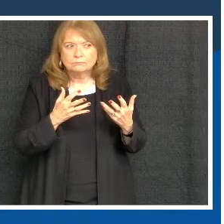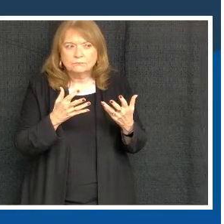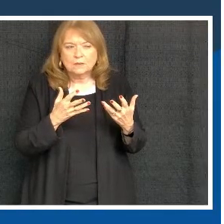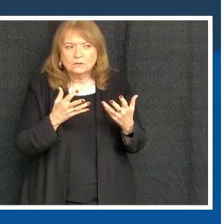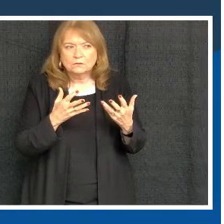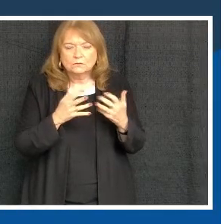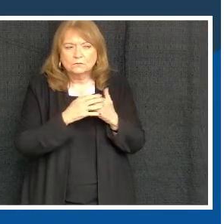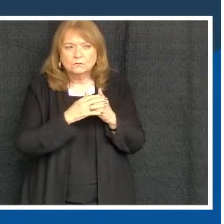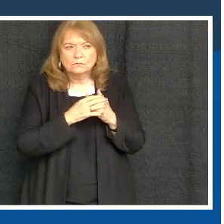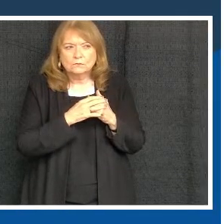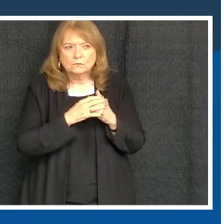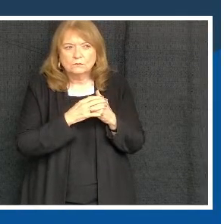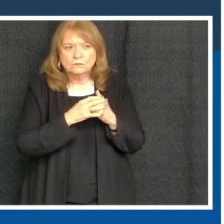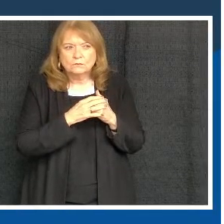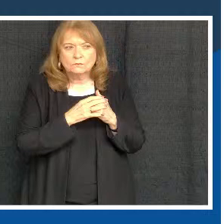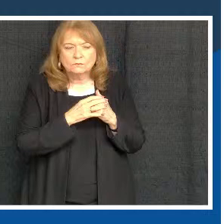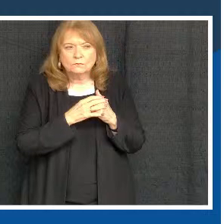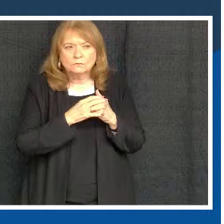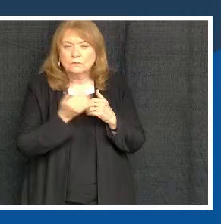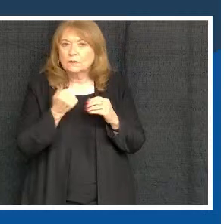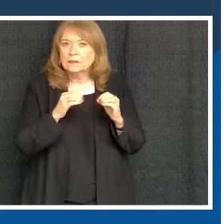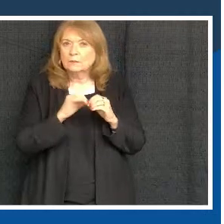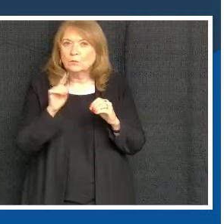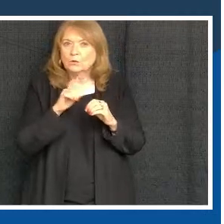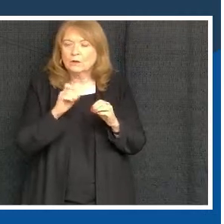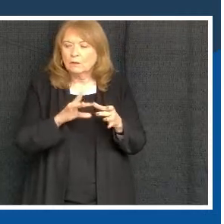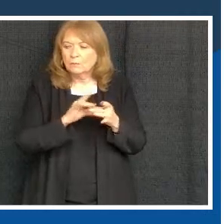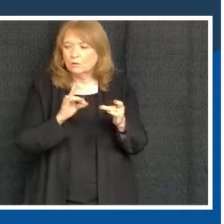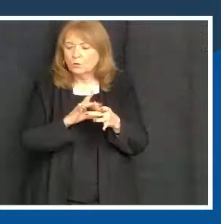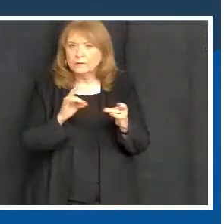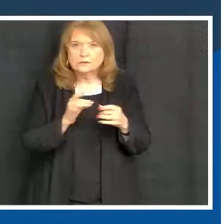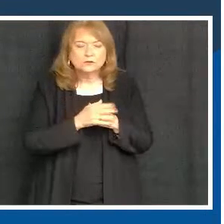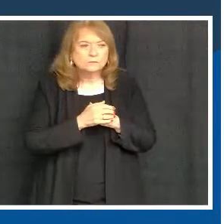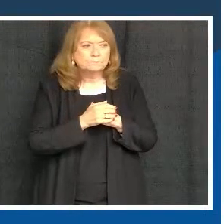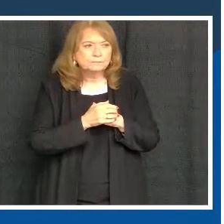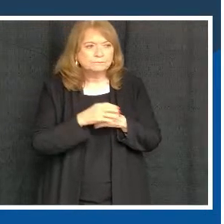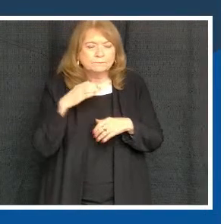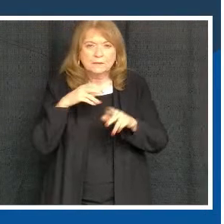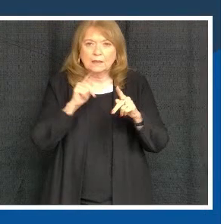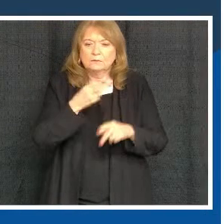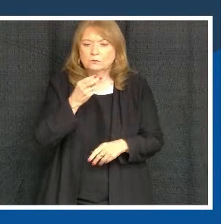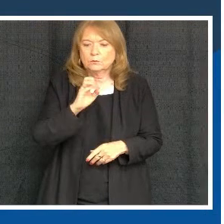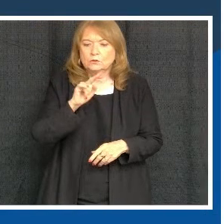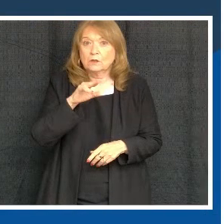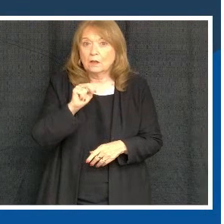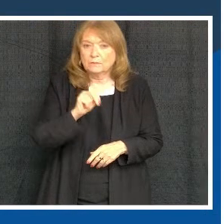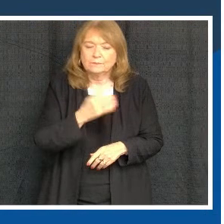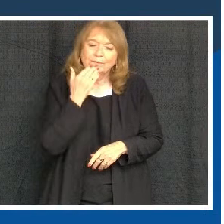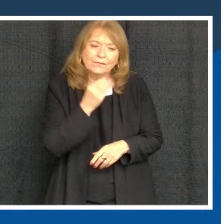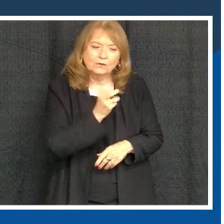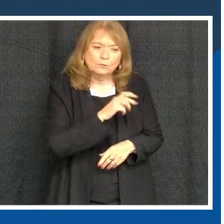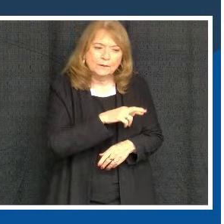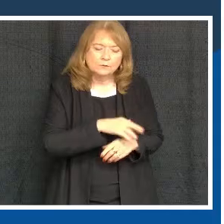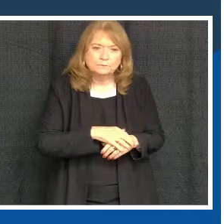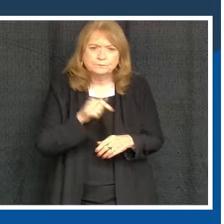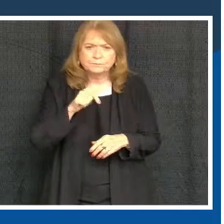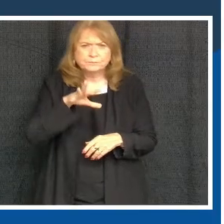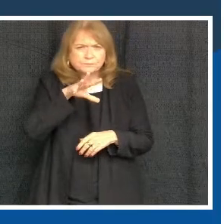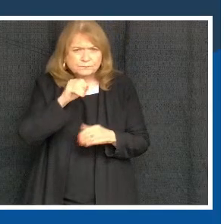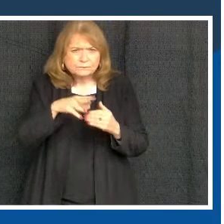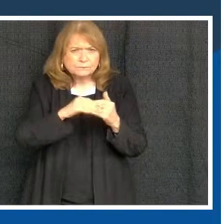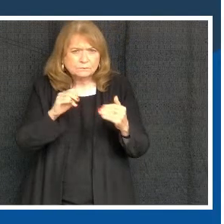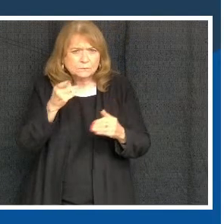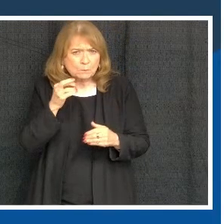just. Any more comment or question? Councilman Holloman, you're recognized. Thank you, Mayor. So it's $50 per day